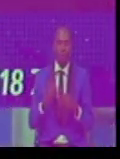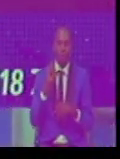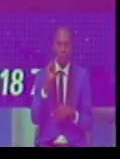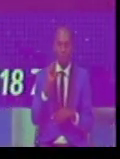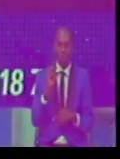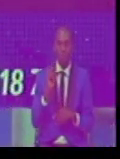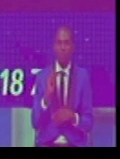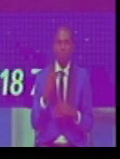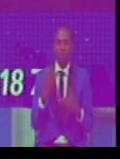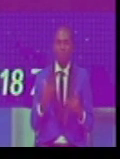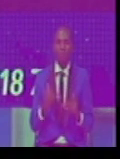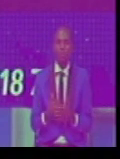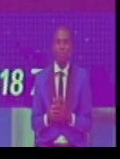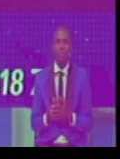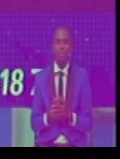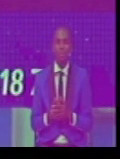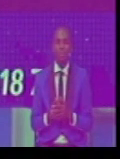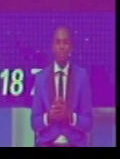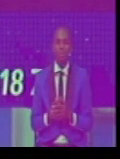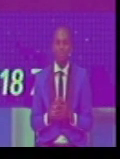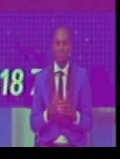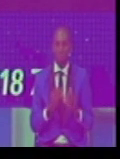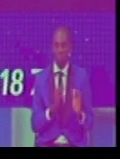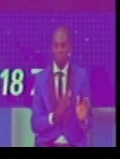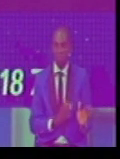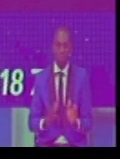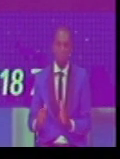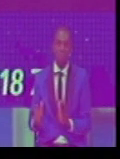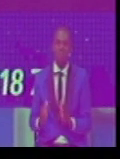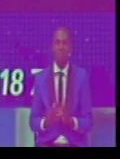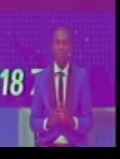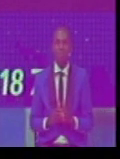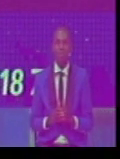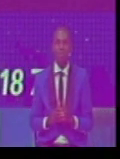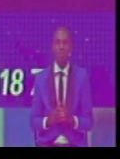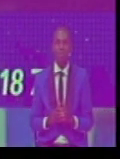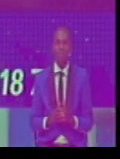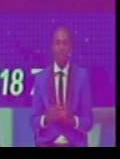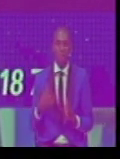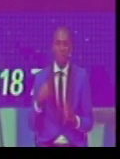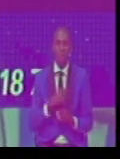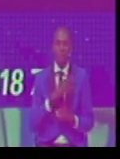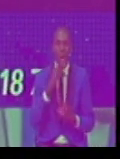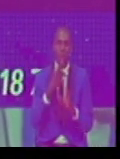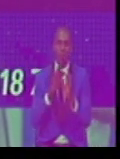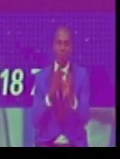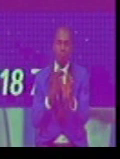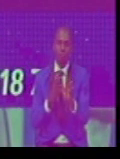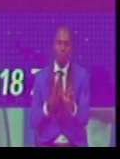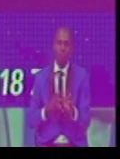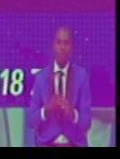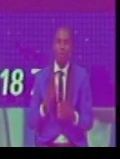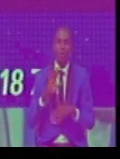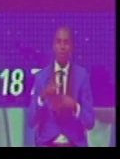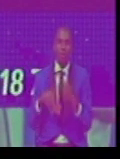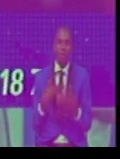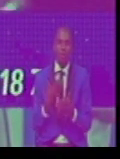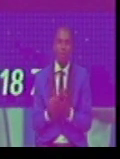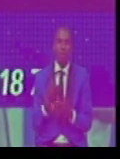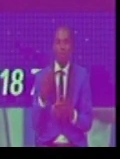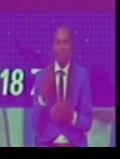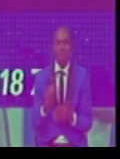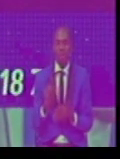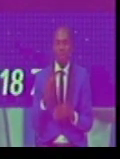to listen to the testimony of what God has done for you. Number one, get ready. Number two, number three, line them